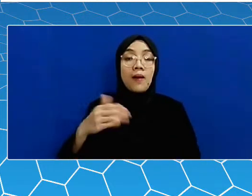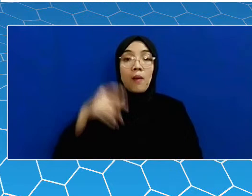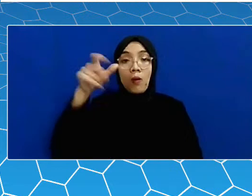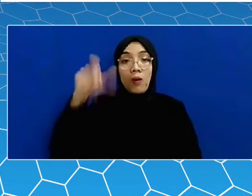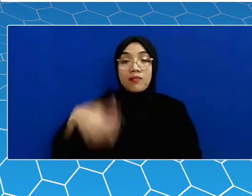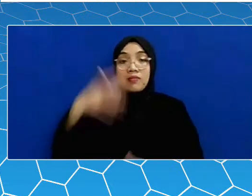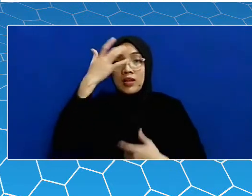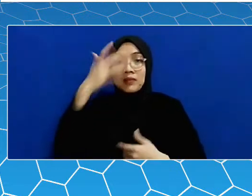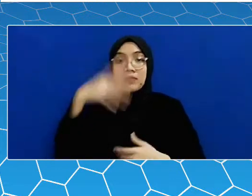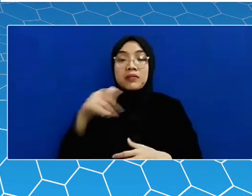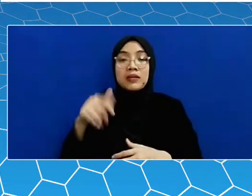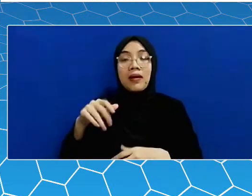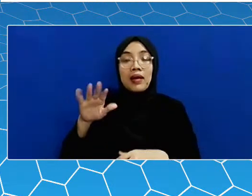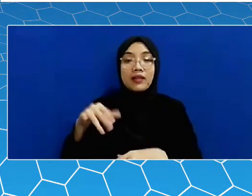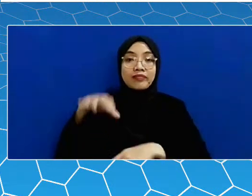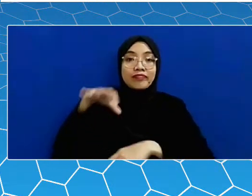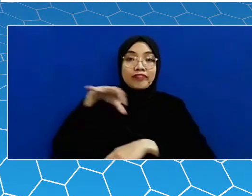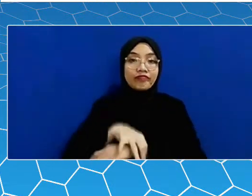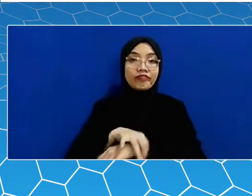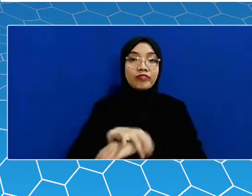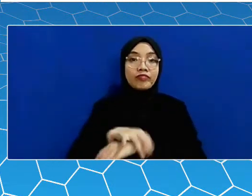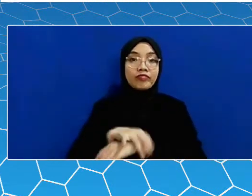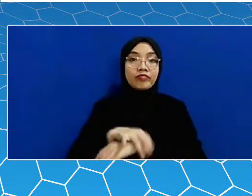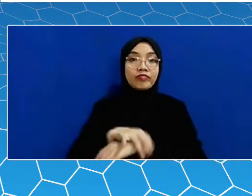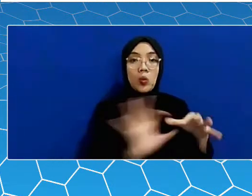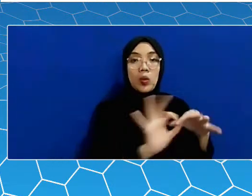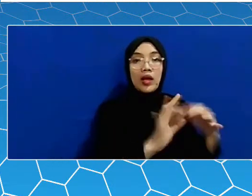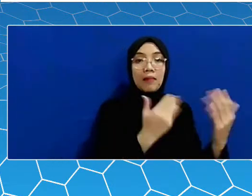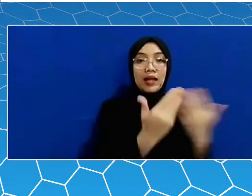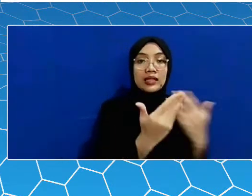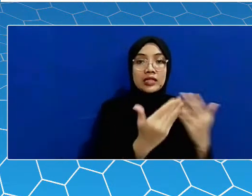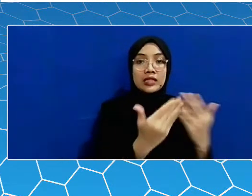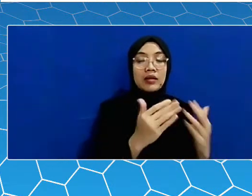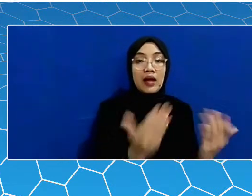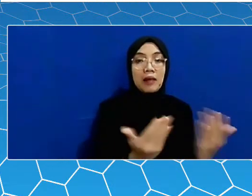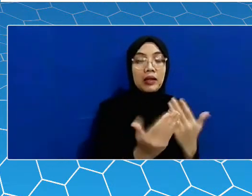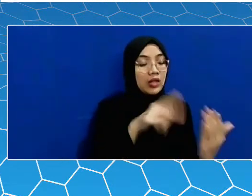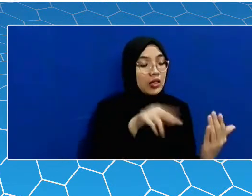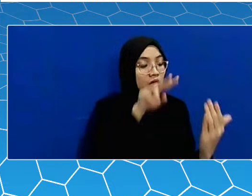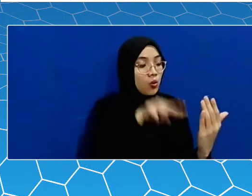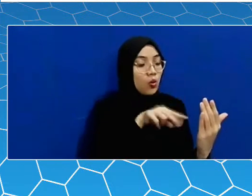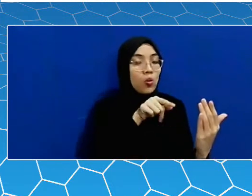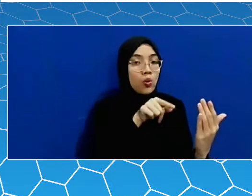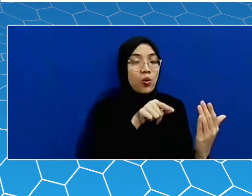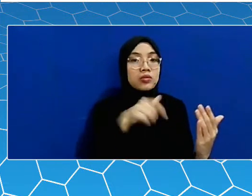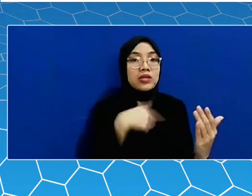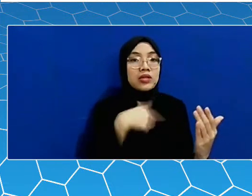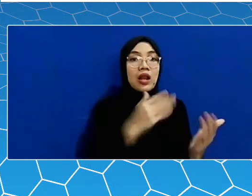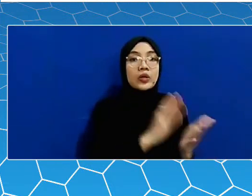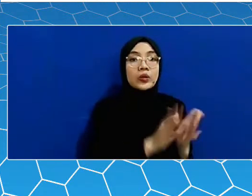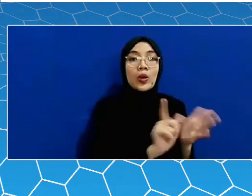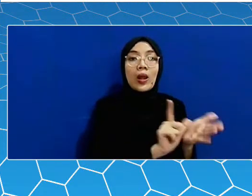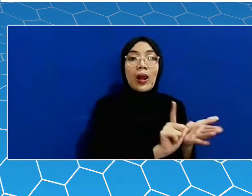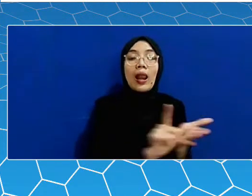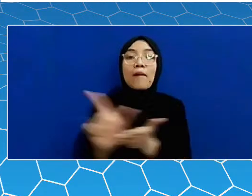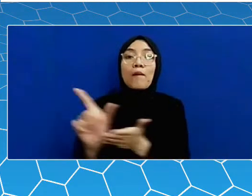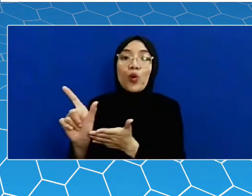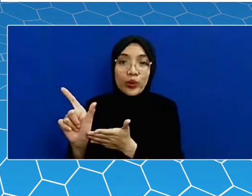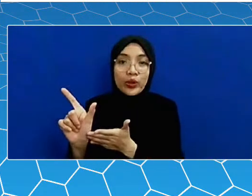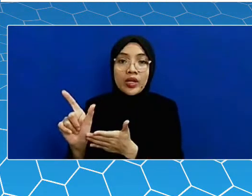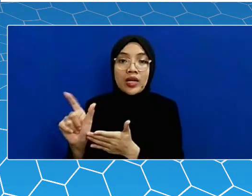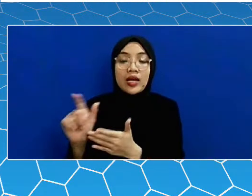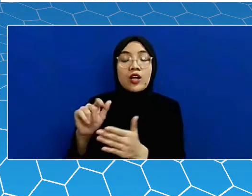app. Through the app, patients reported COVID symptoms on a daily basis, but and